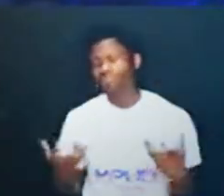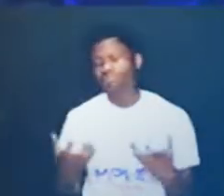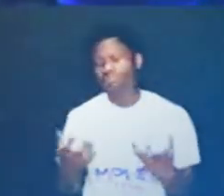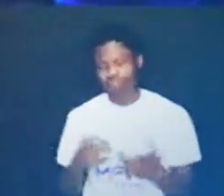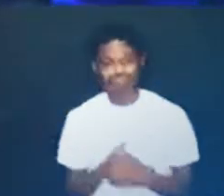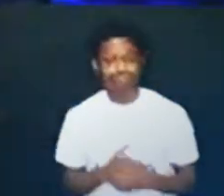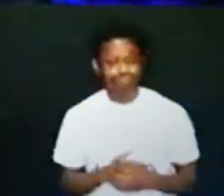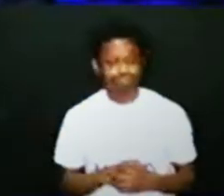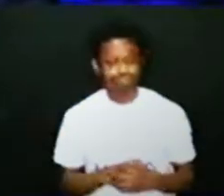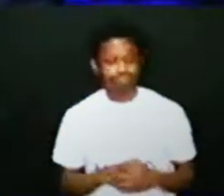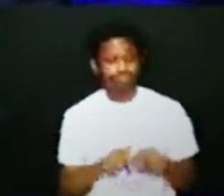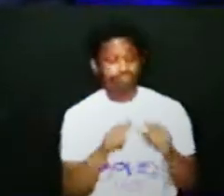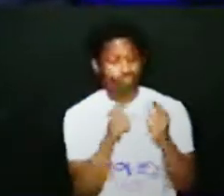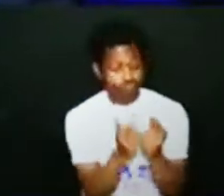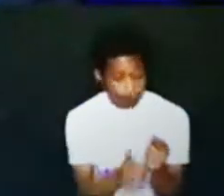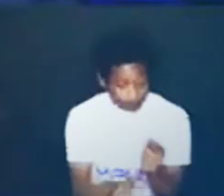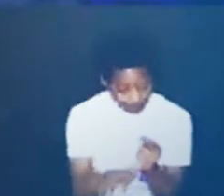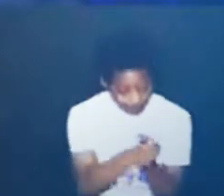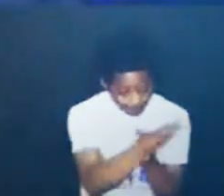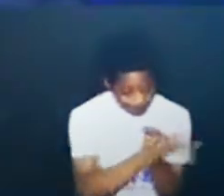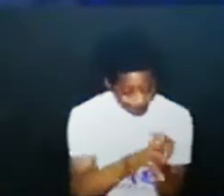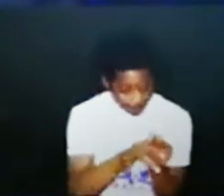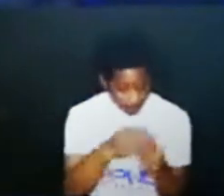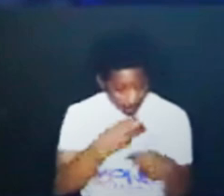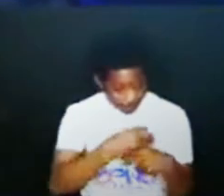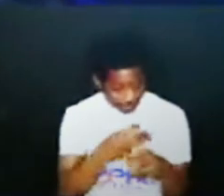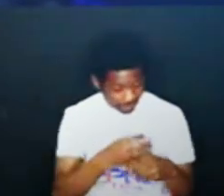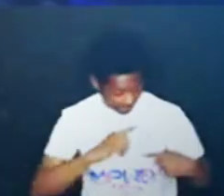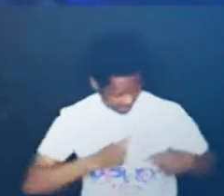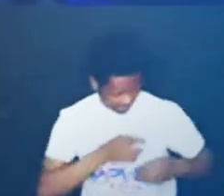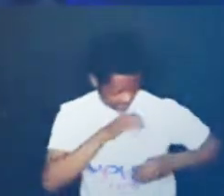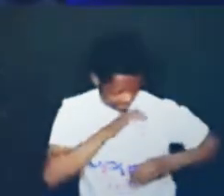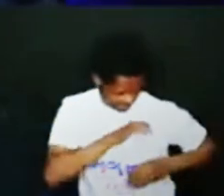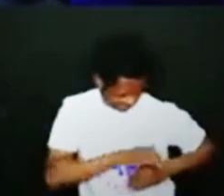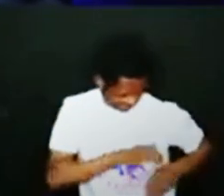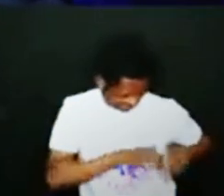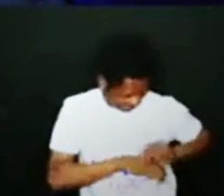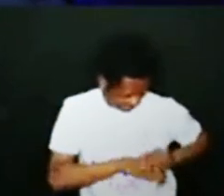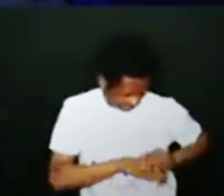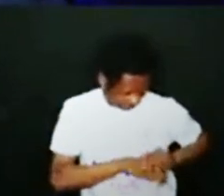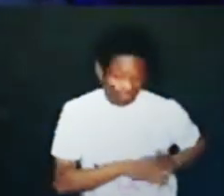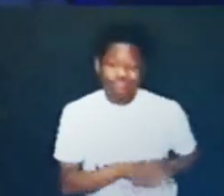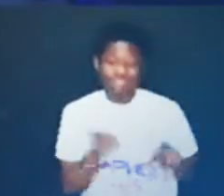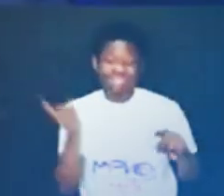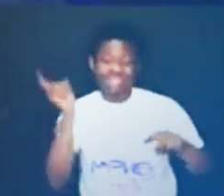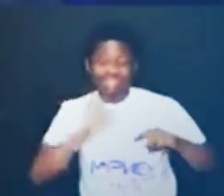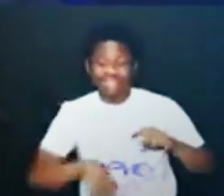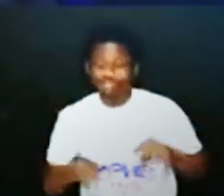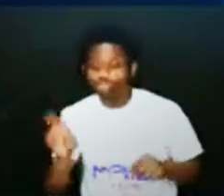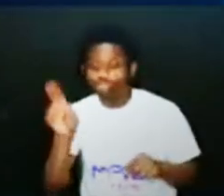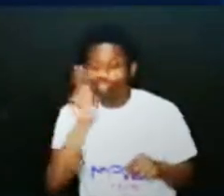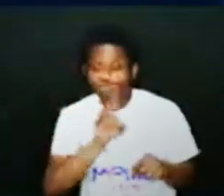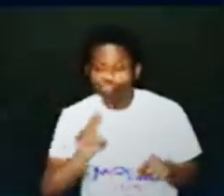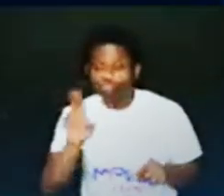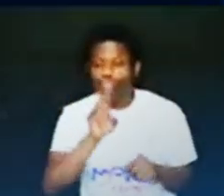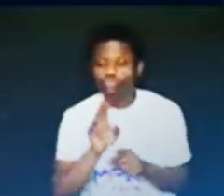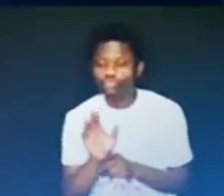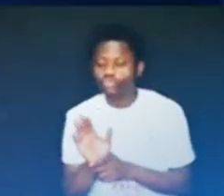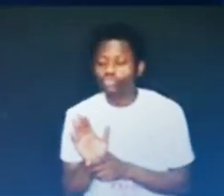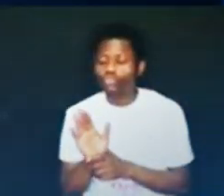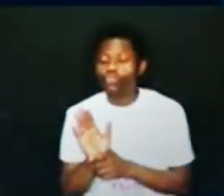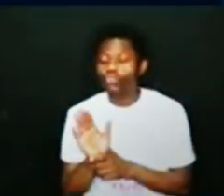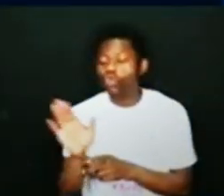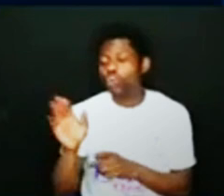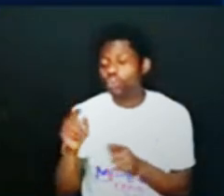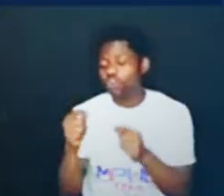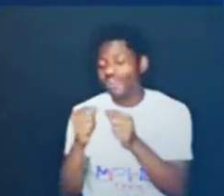who suppress bitterness can't address their enemies by name, whether they are present or they